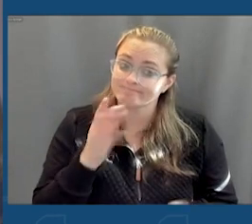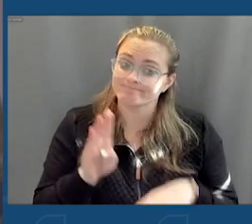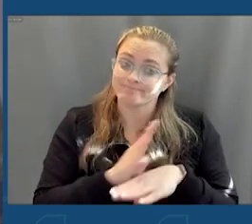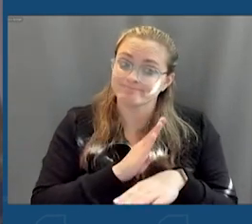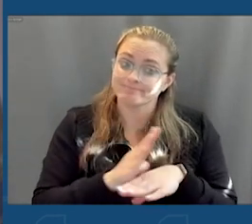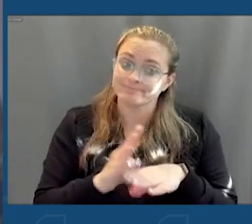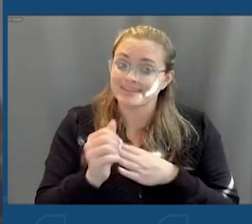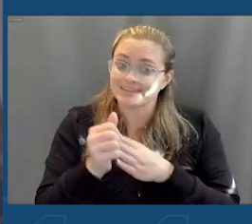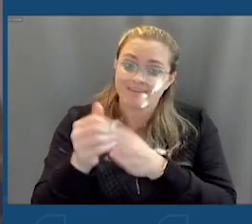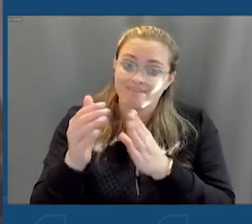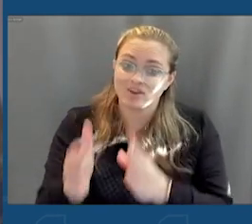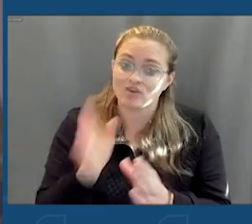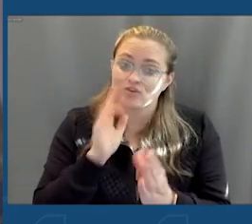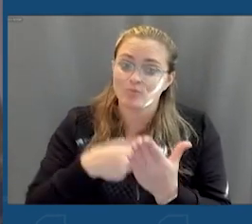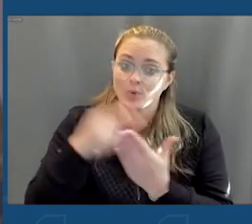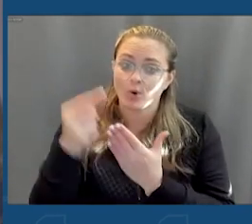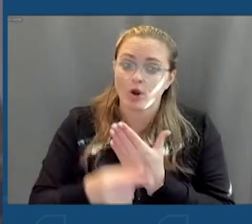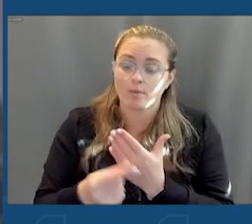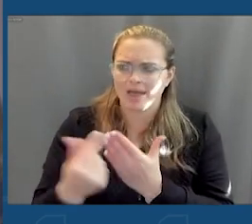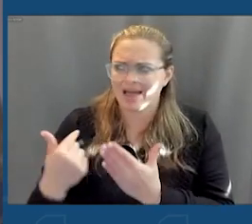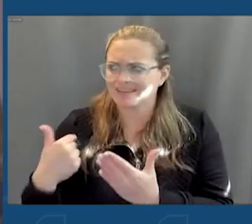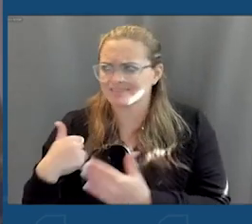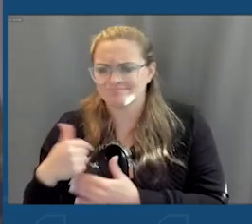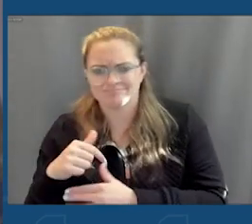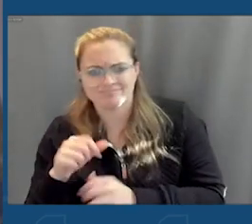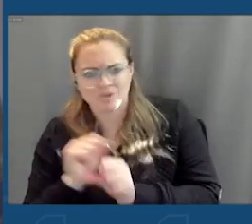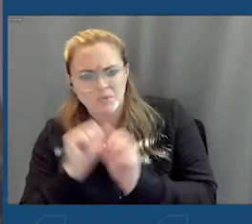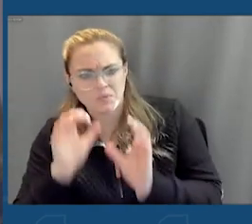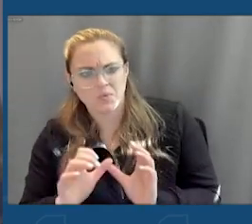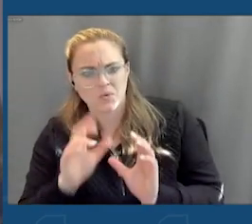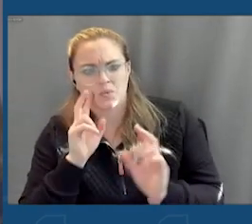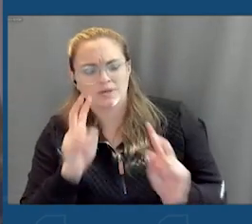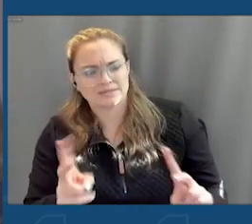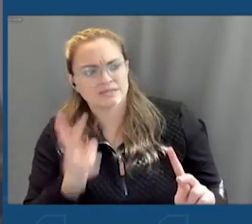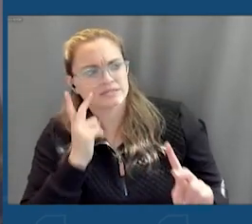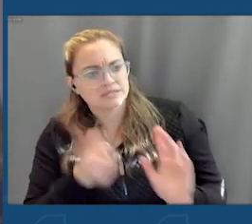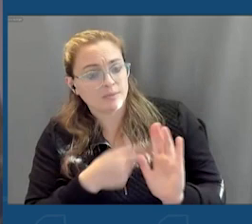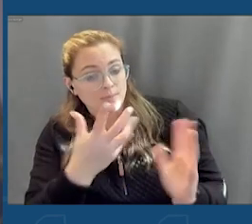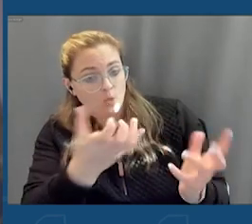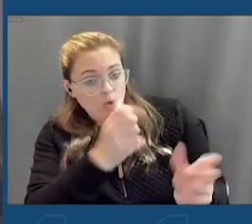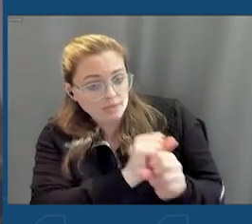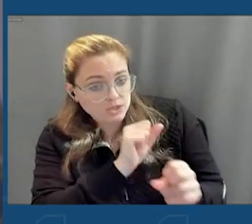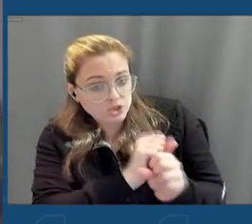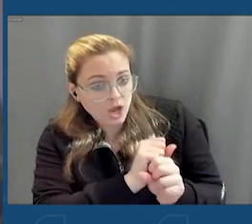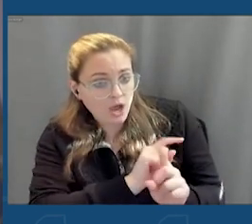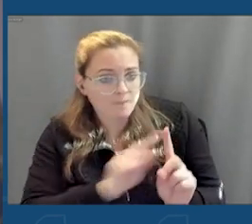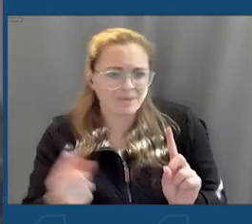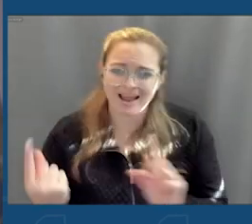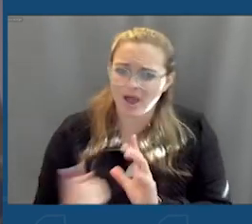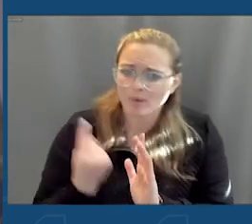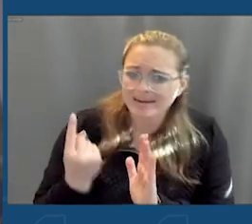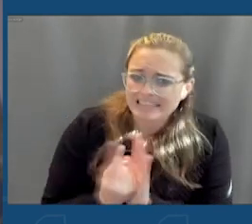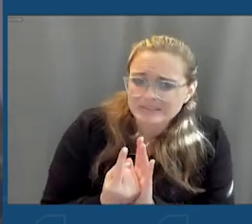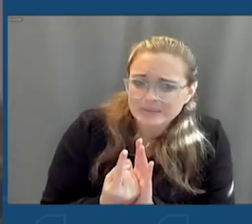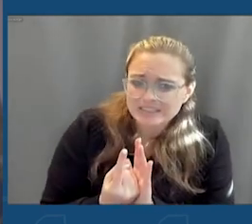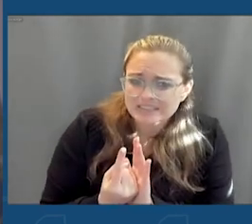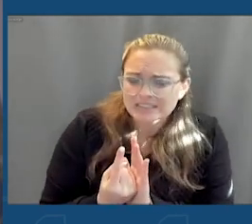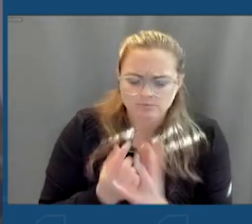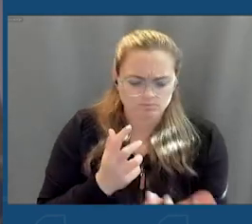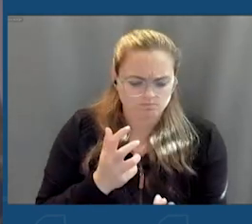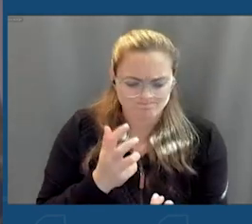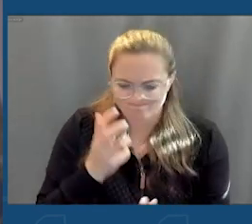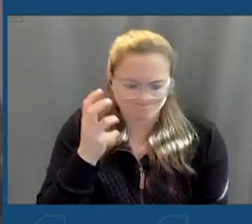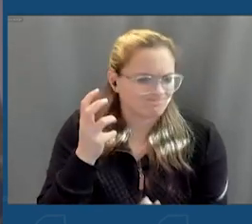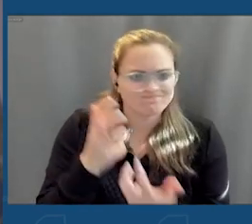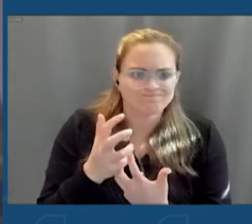Navigator program. As an employer, we see so many times that people come to us and they want the job, but our hours don't work with